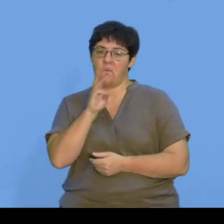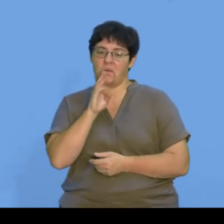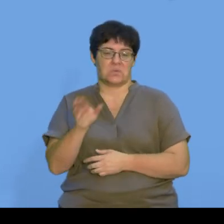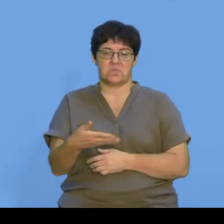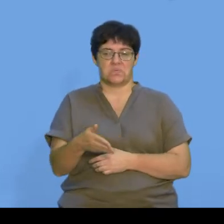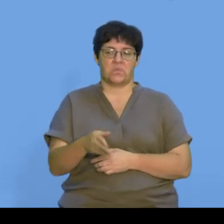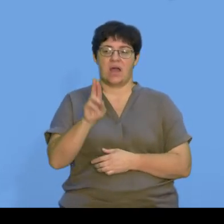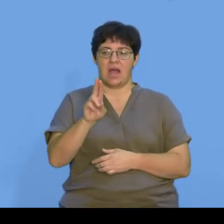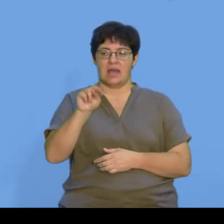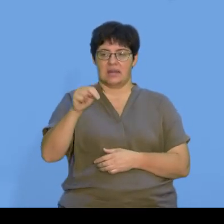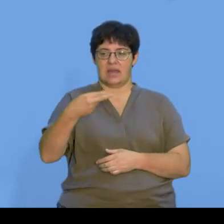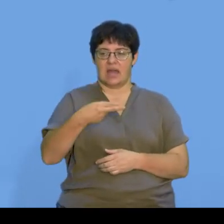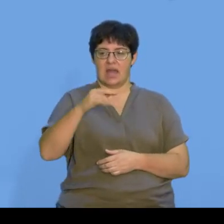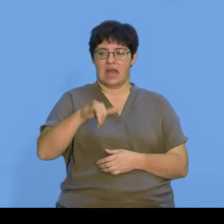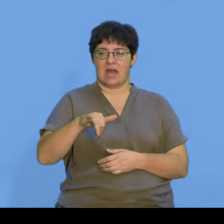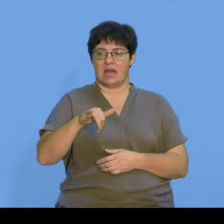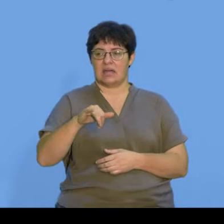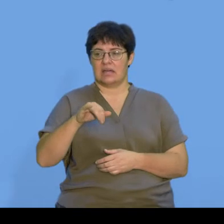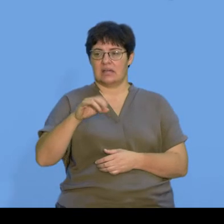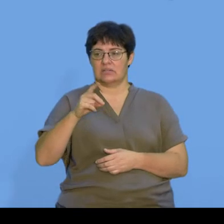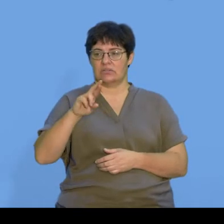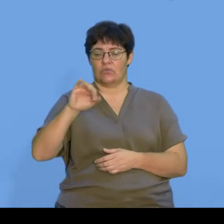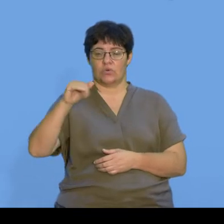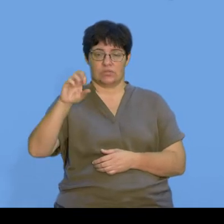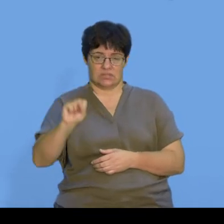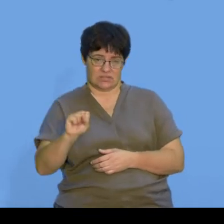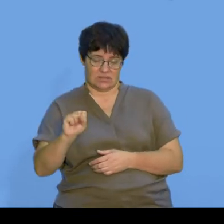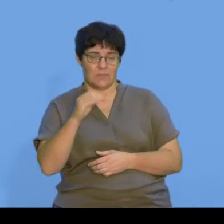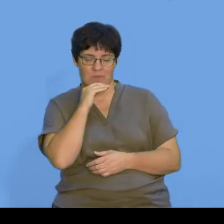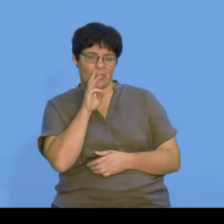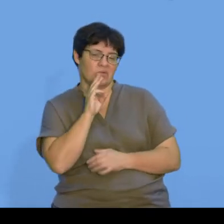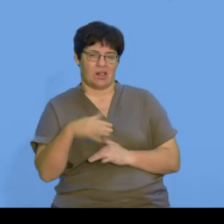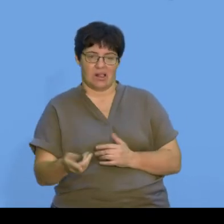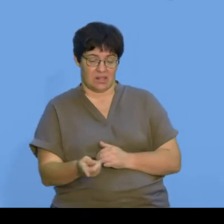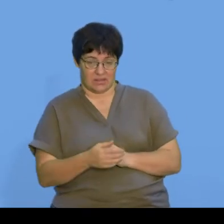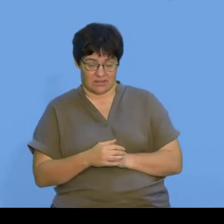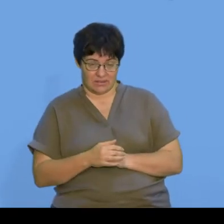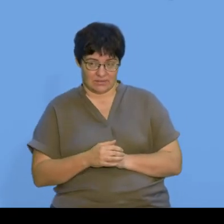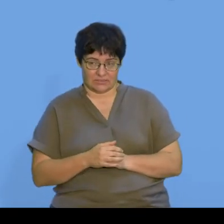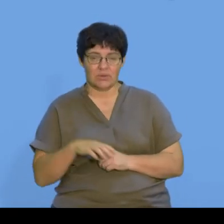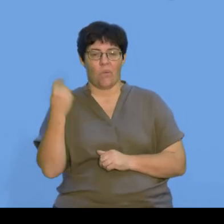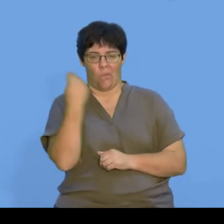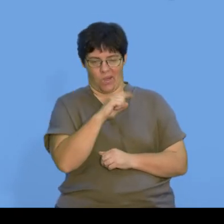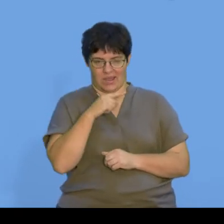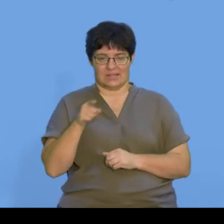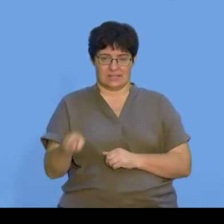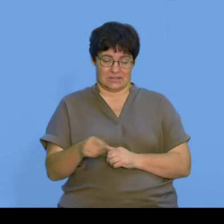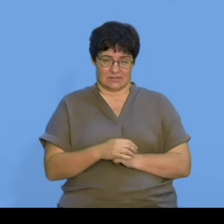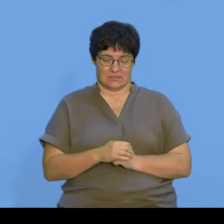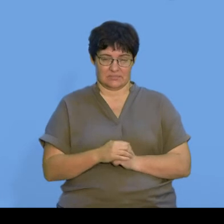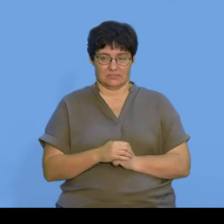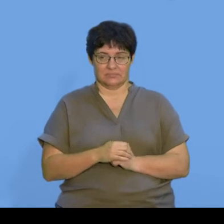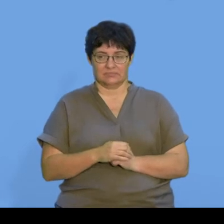anhydrous copper sulfate, okay? Anhydrous, it means without water, okay? So this is the white in color, which is